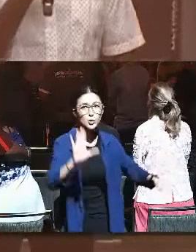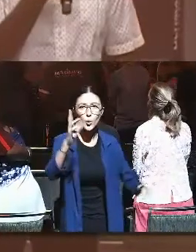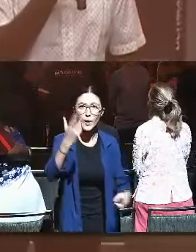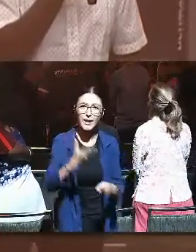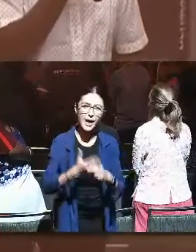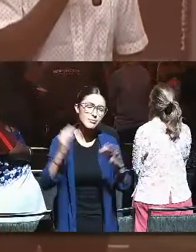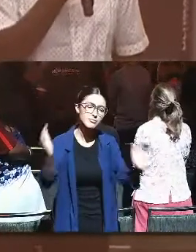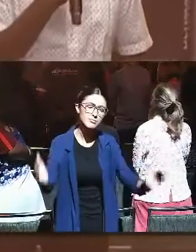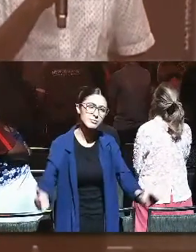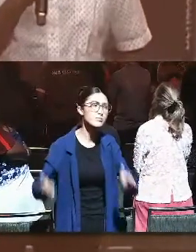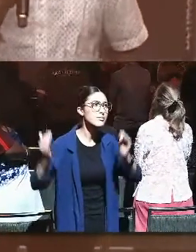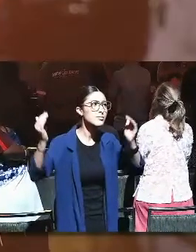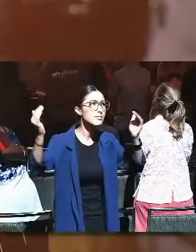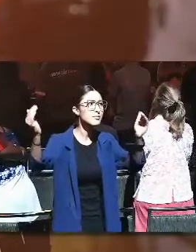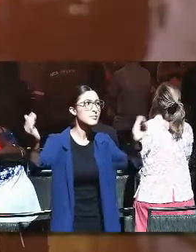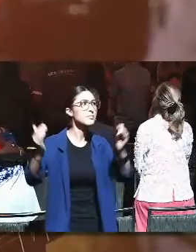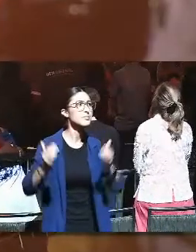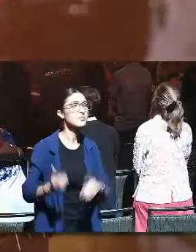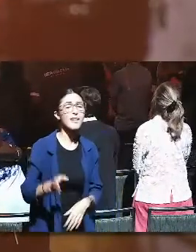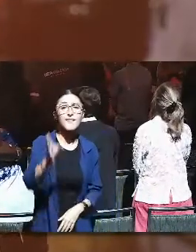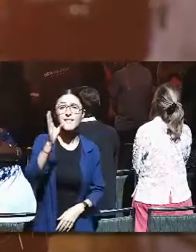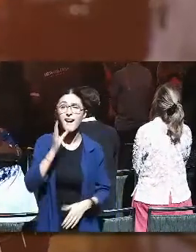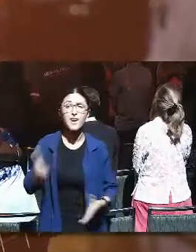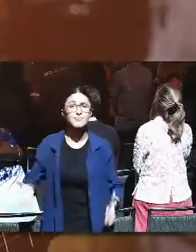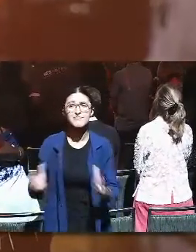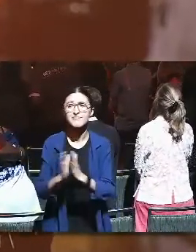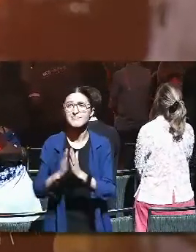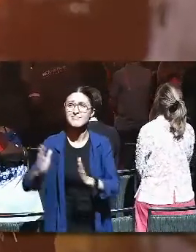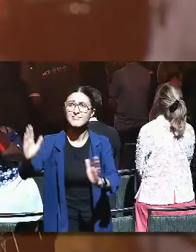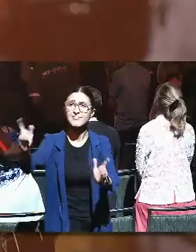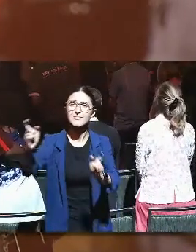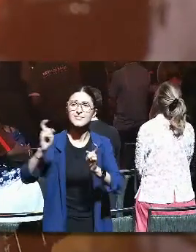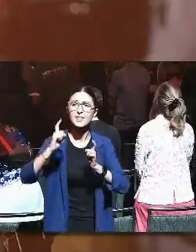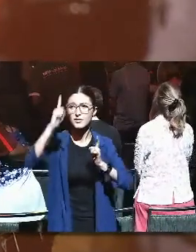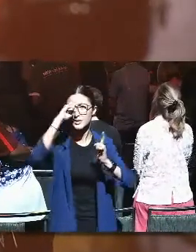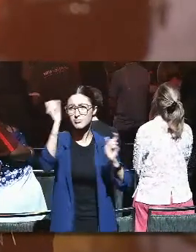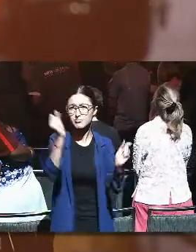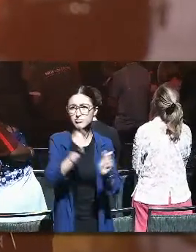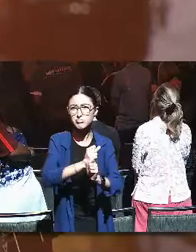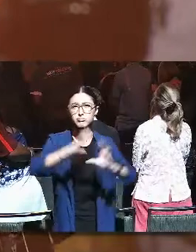name on high. God, give us vision.